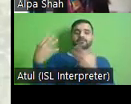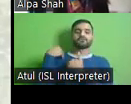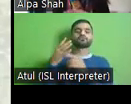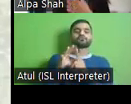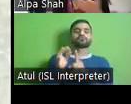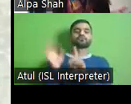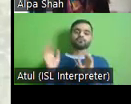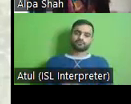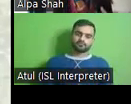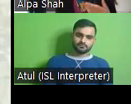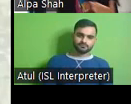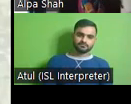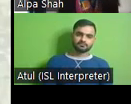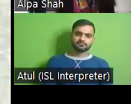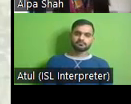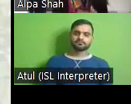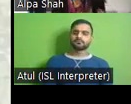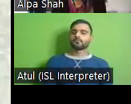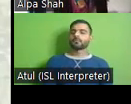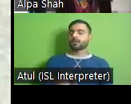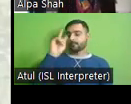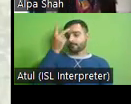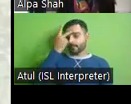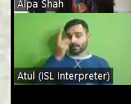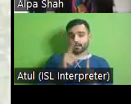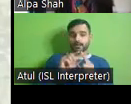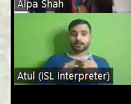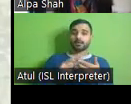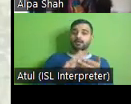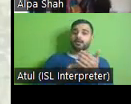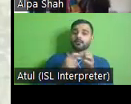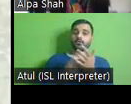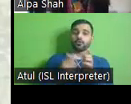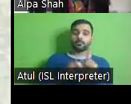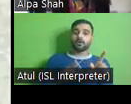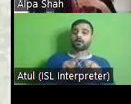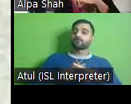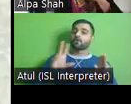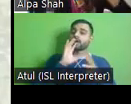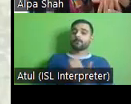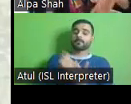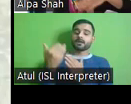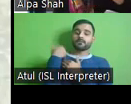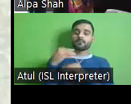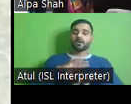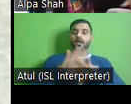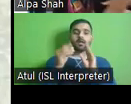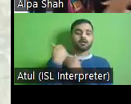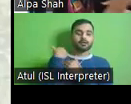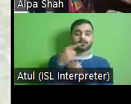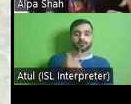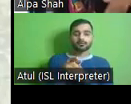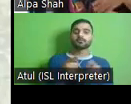village. And this kind of democracy ensures the impermanence of power. So the responsibility, you